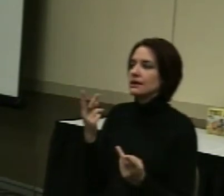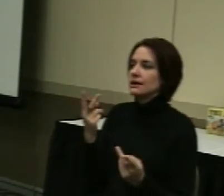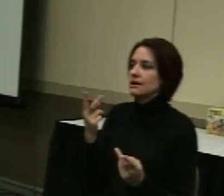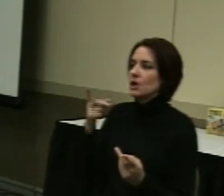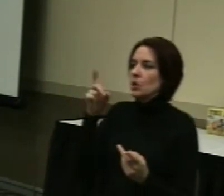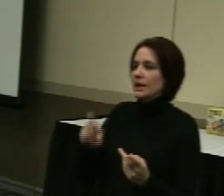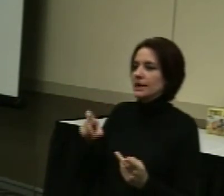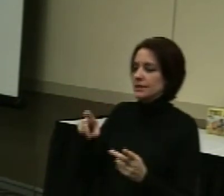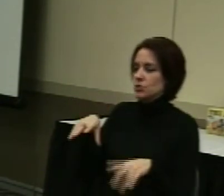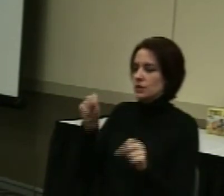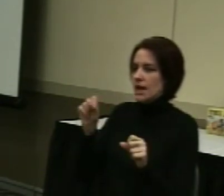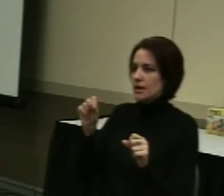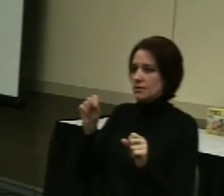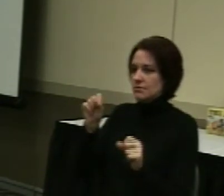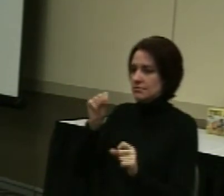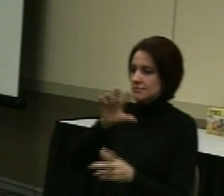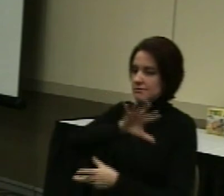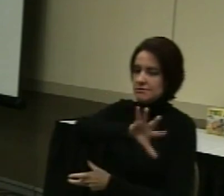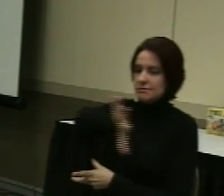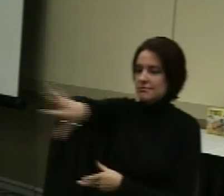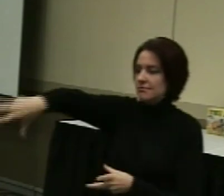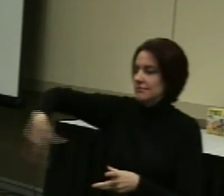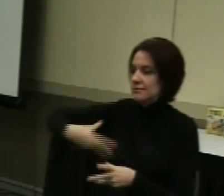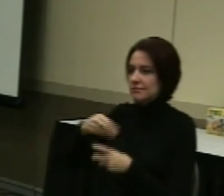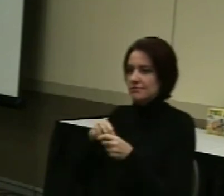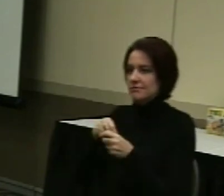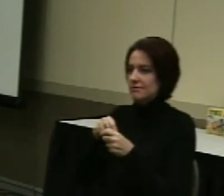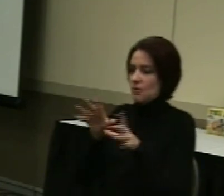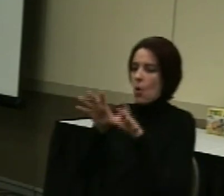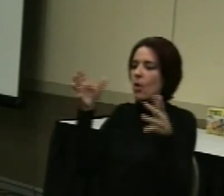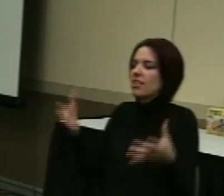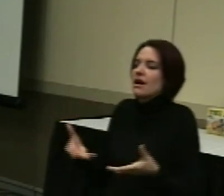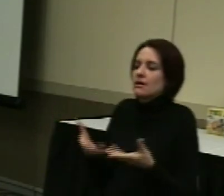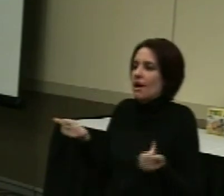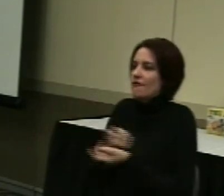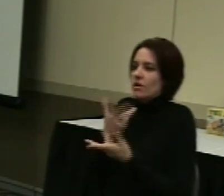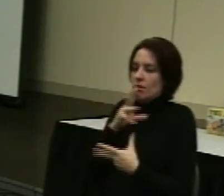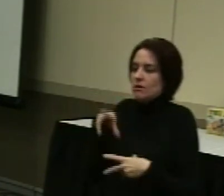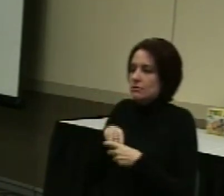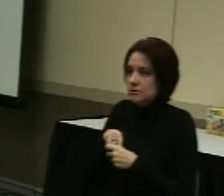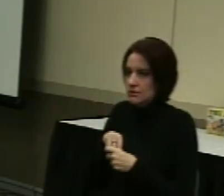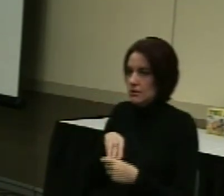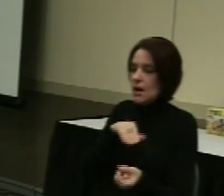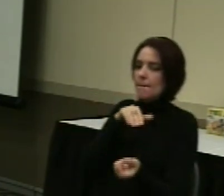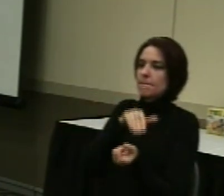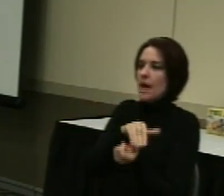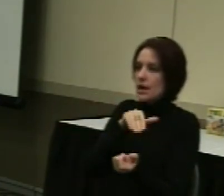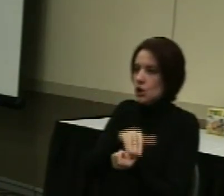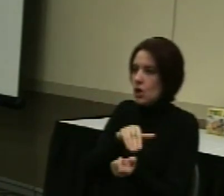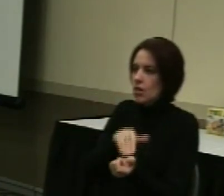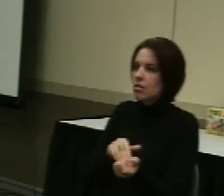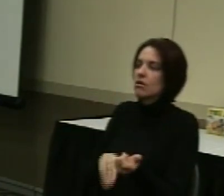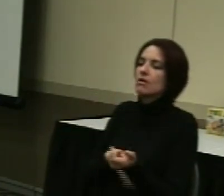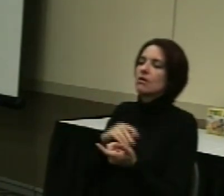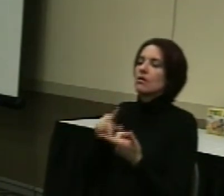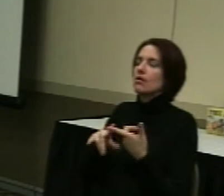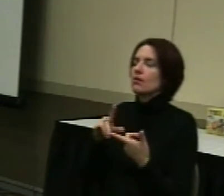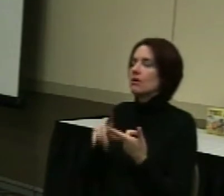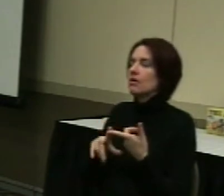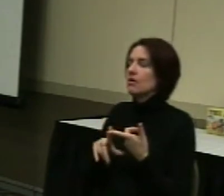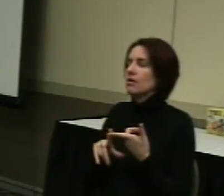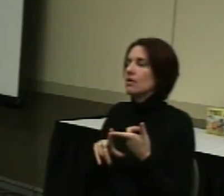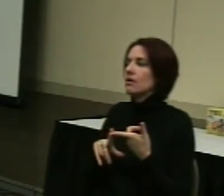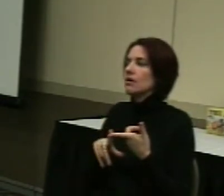take the whole child into account. Their, medical needs in terms of the little girl we've been talking about,